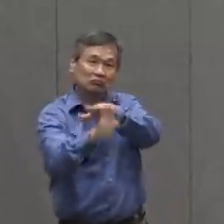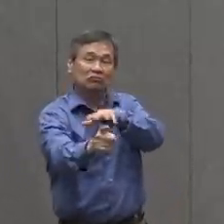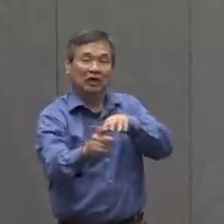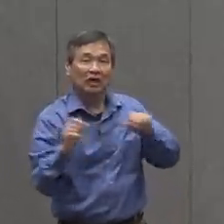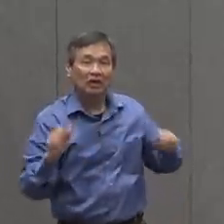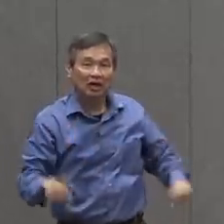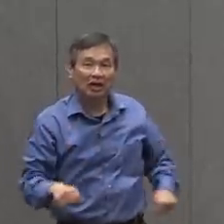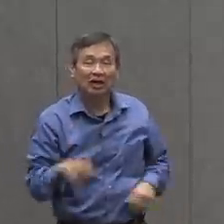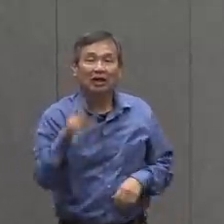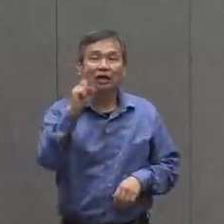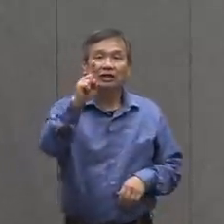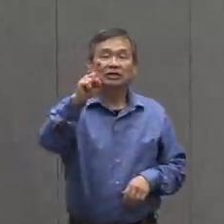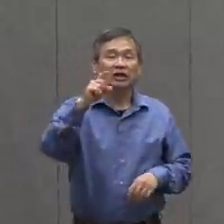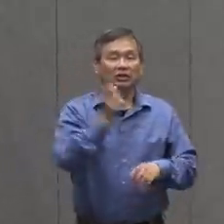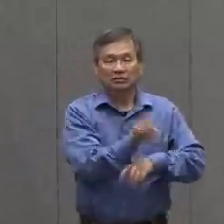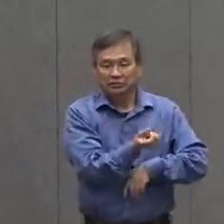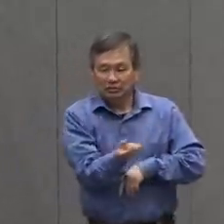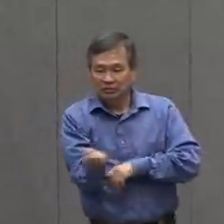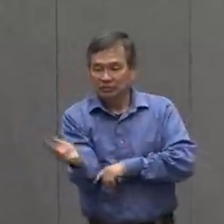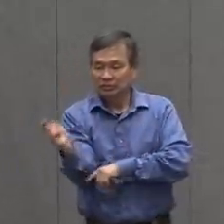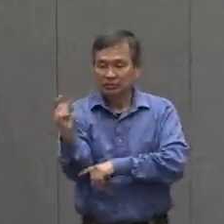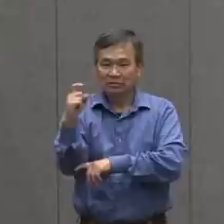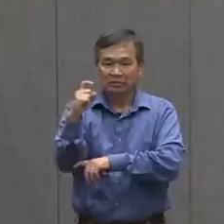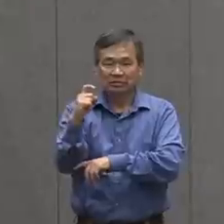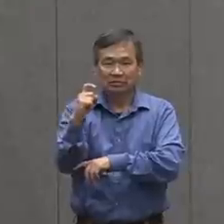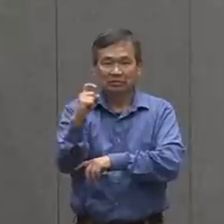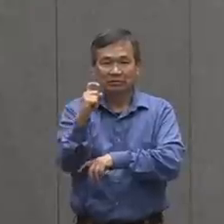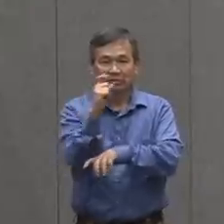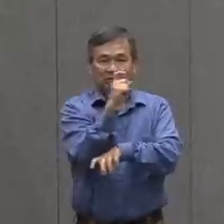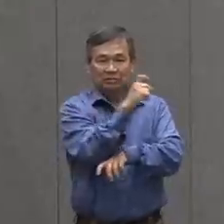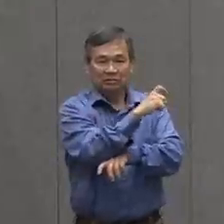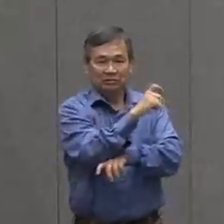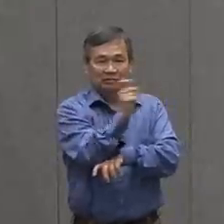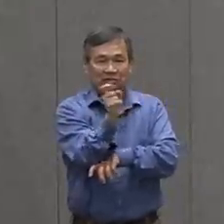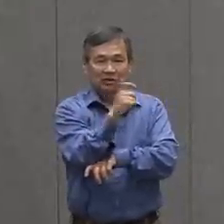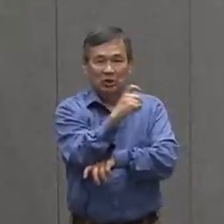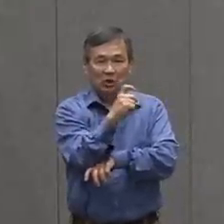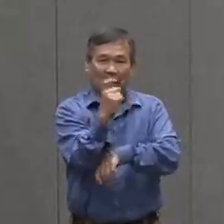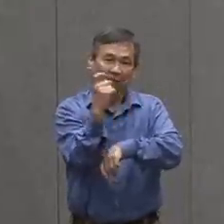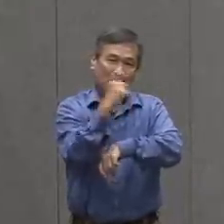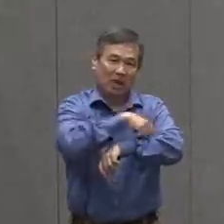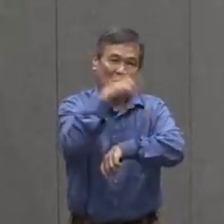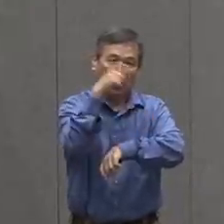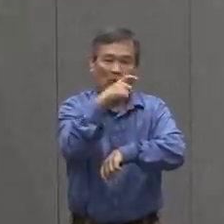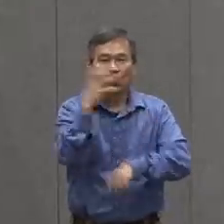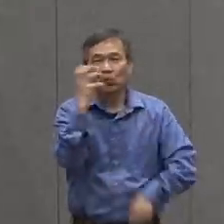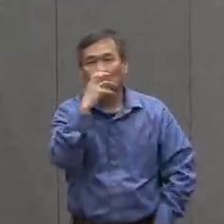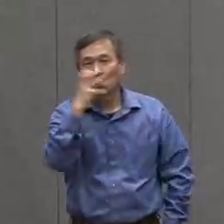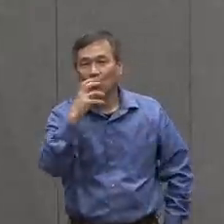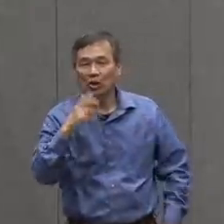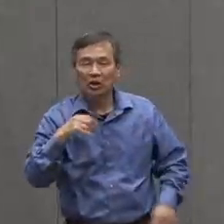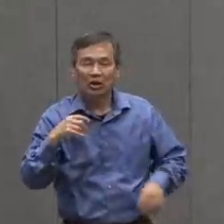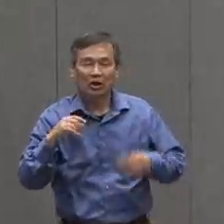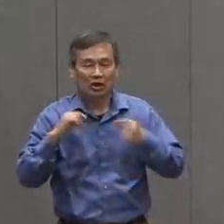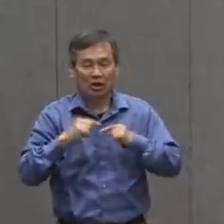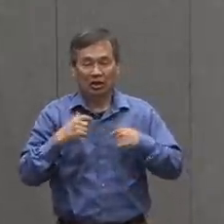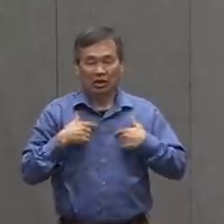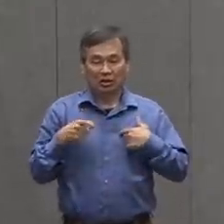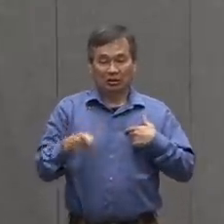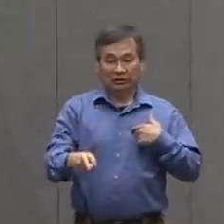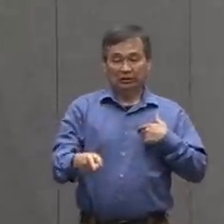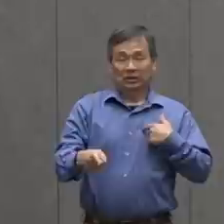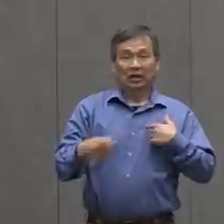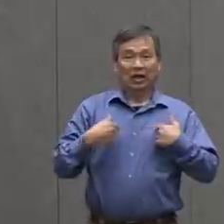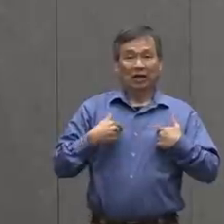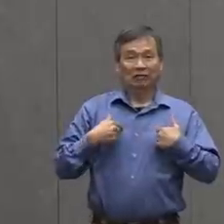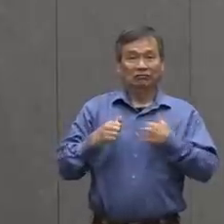If you're a scorpion, your tail can give a nasty sting. I try to stay away from